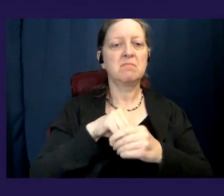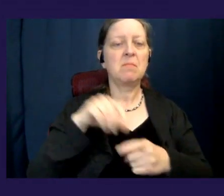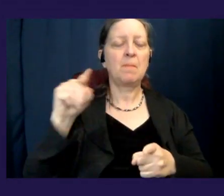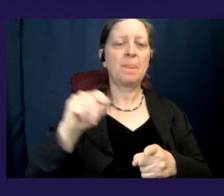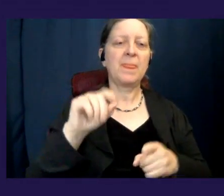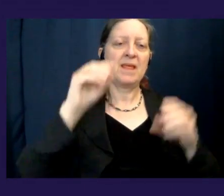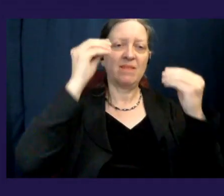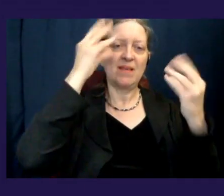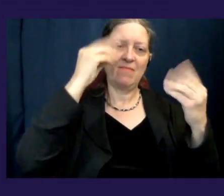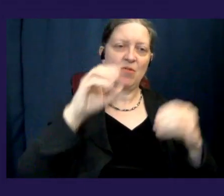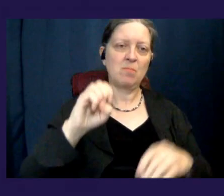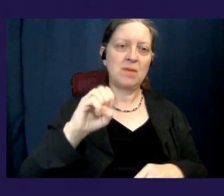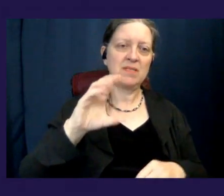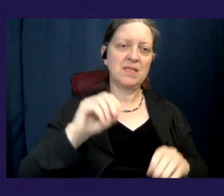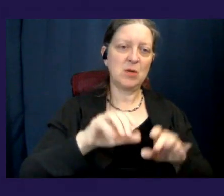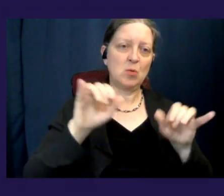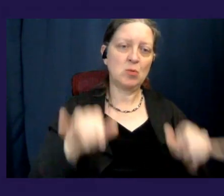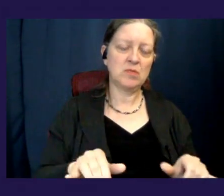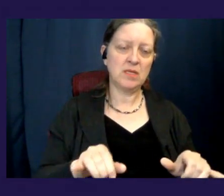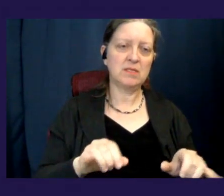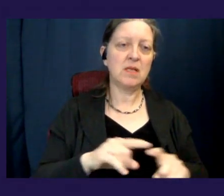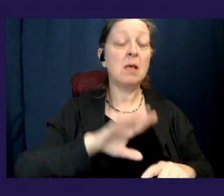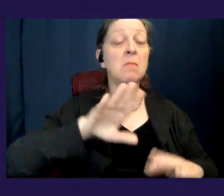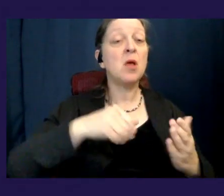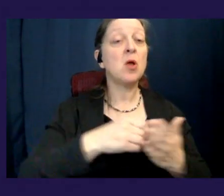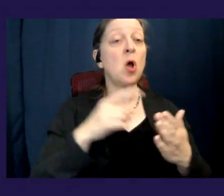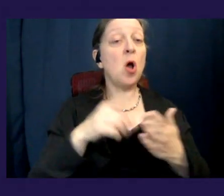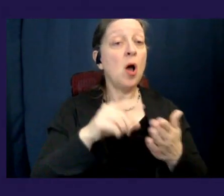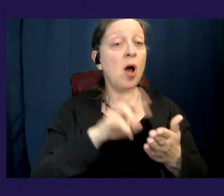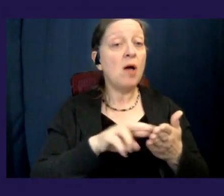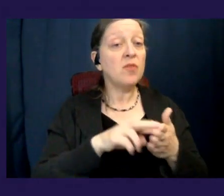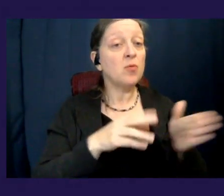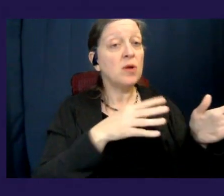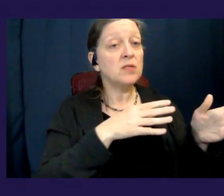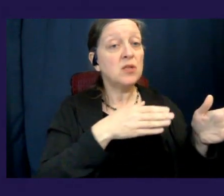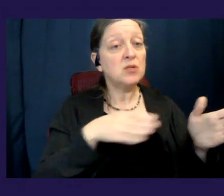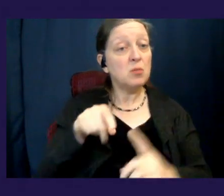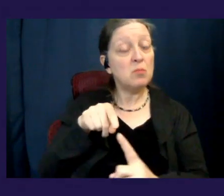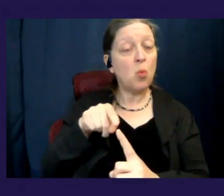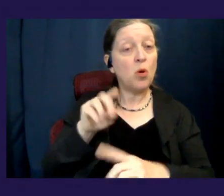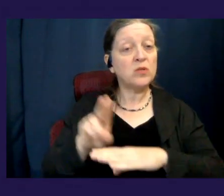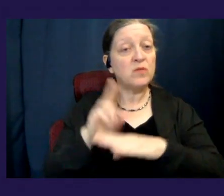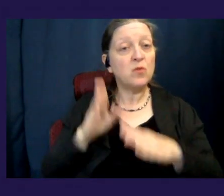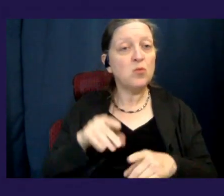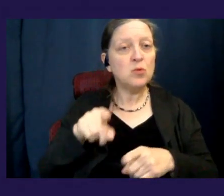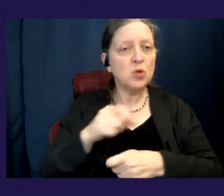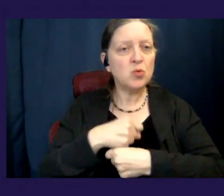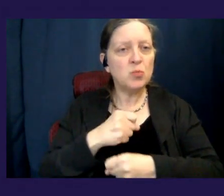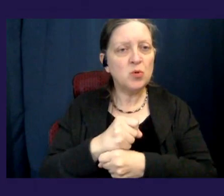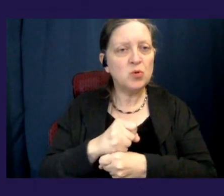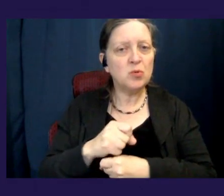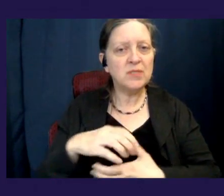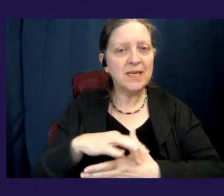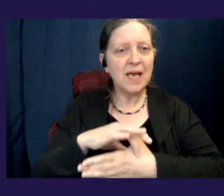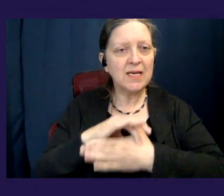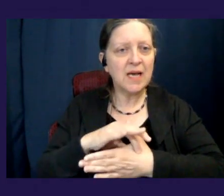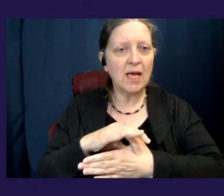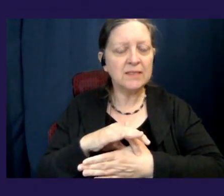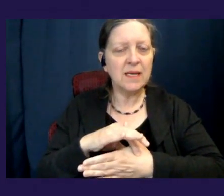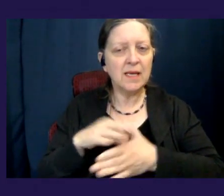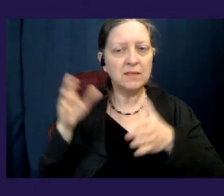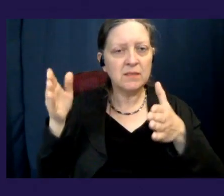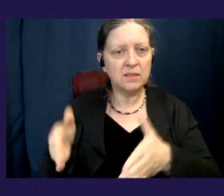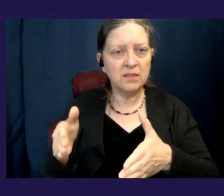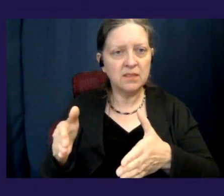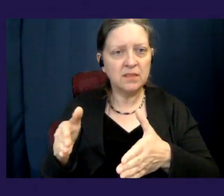points towards the users producing content, and nothing points towards